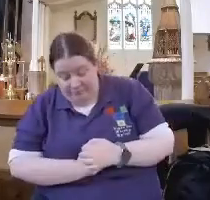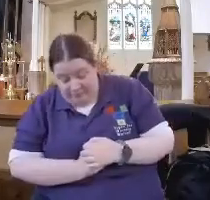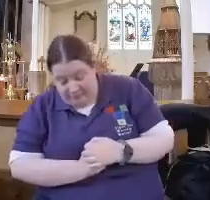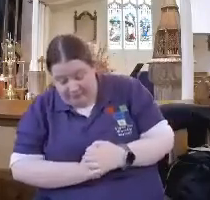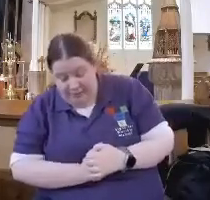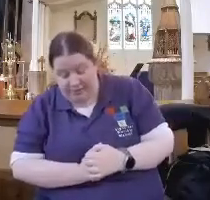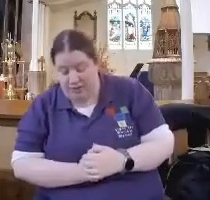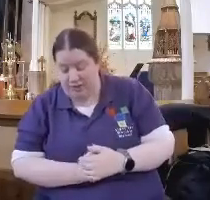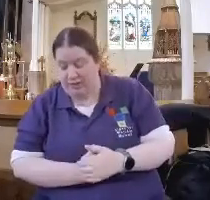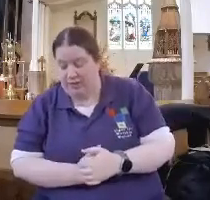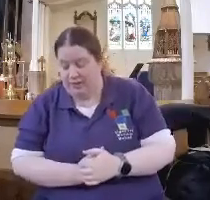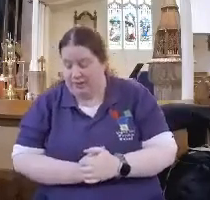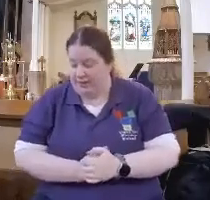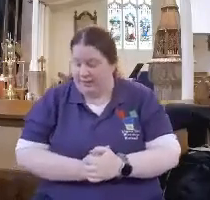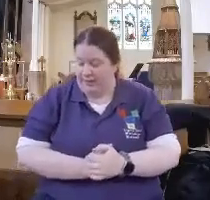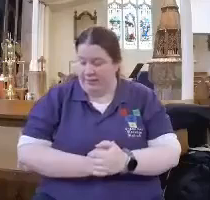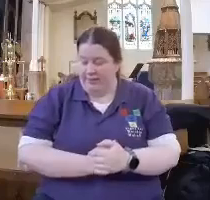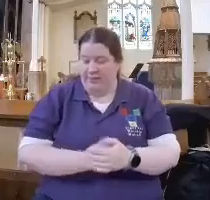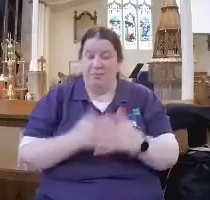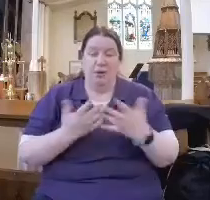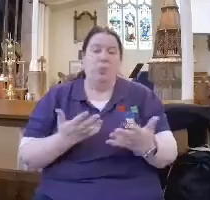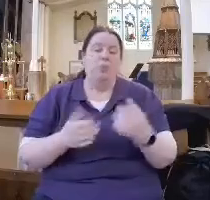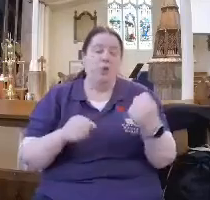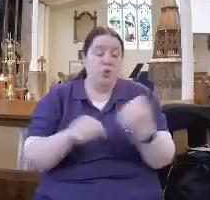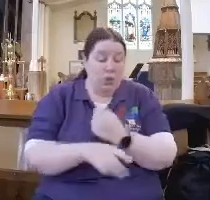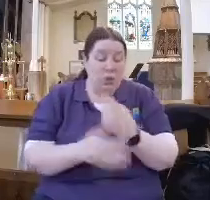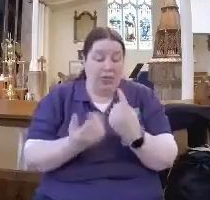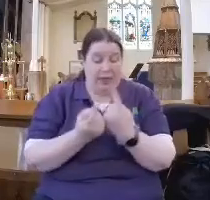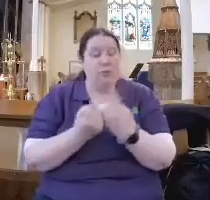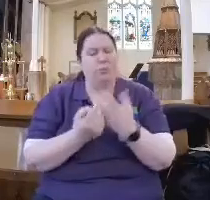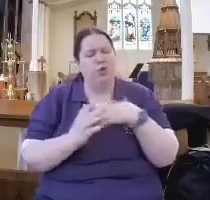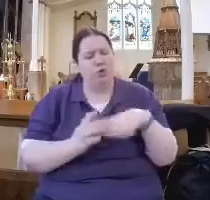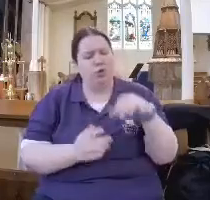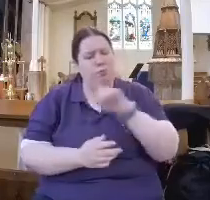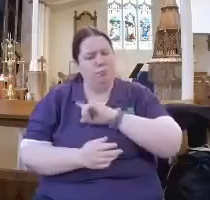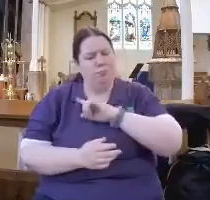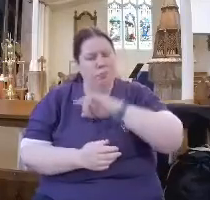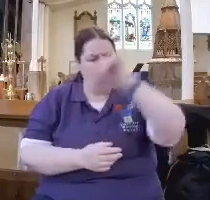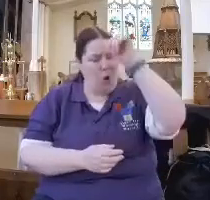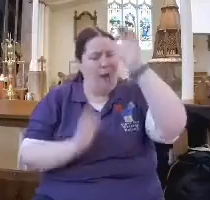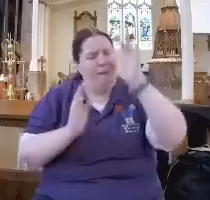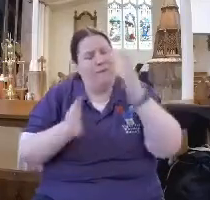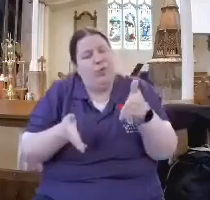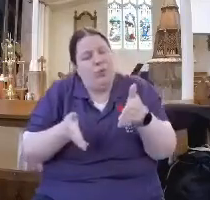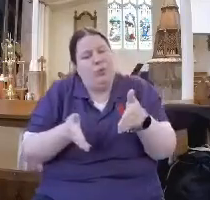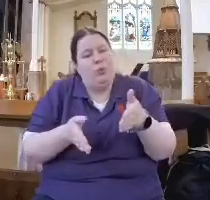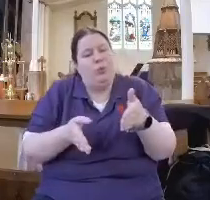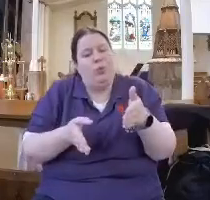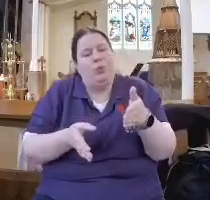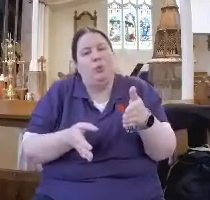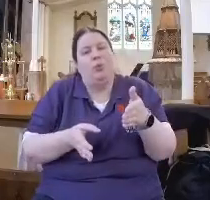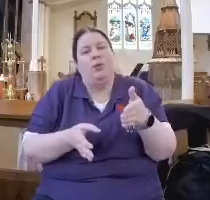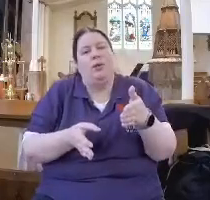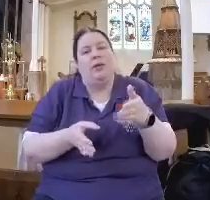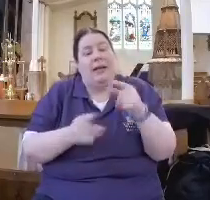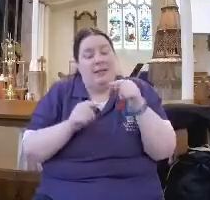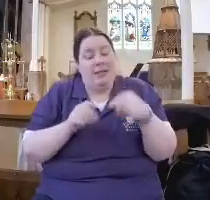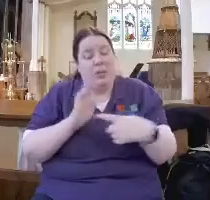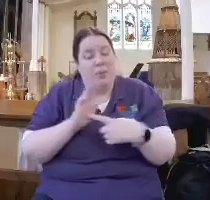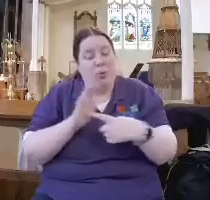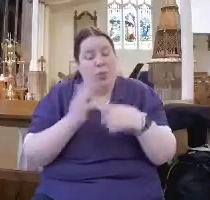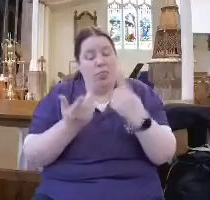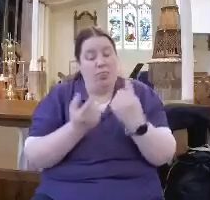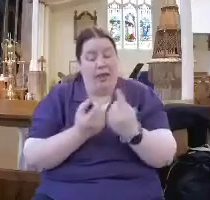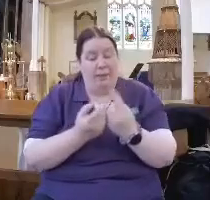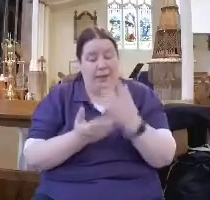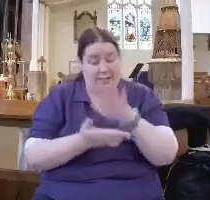But we do these things because we know we have to. And I think that that's an important thing about these timetables. If